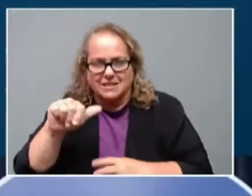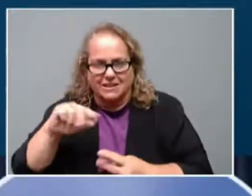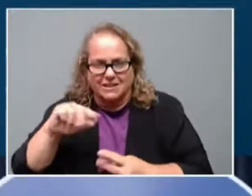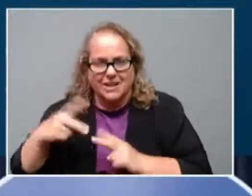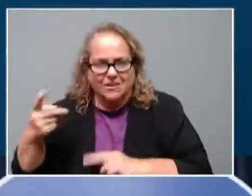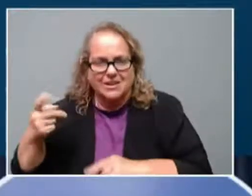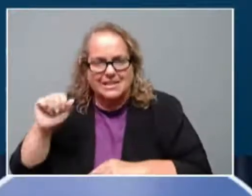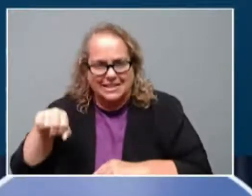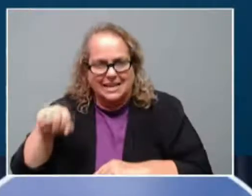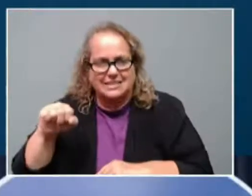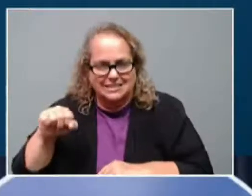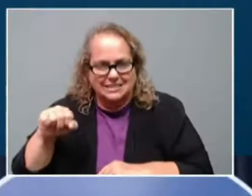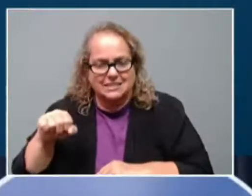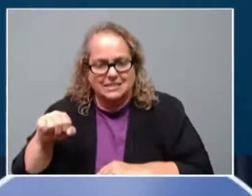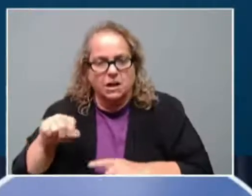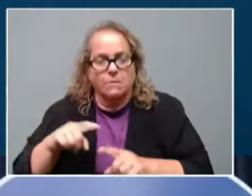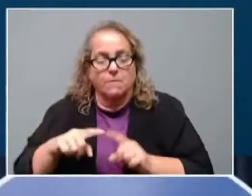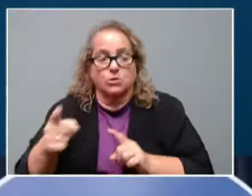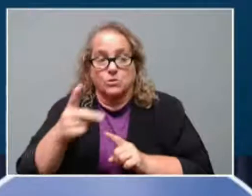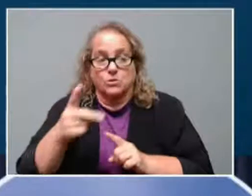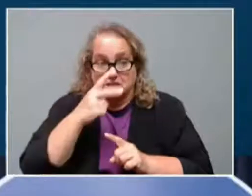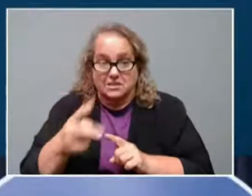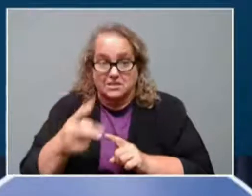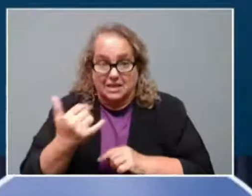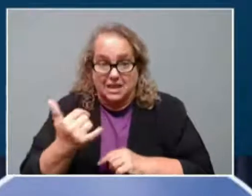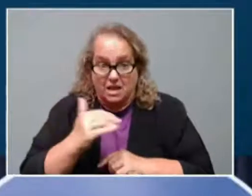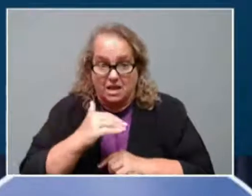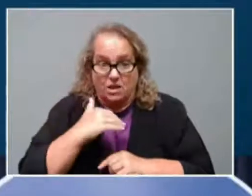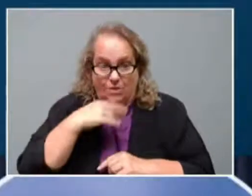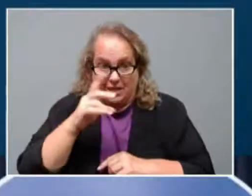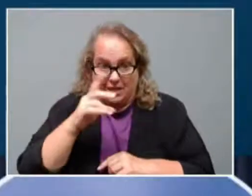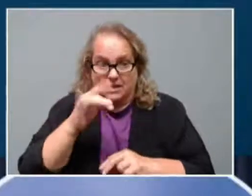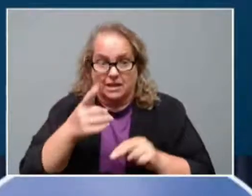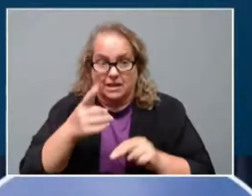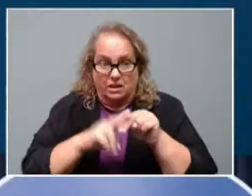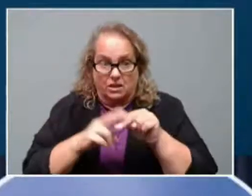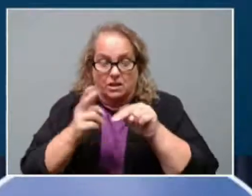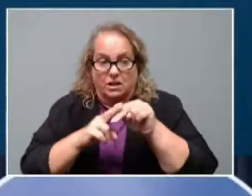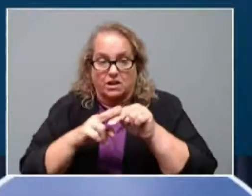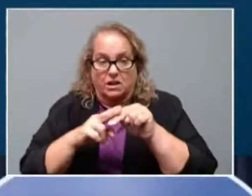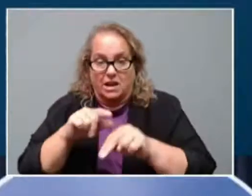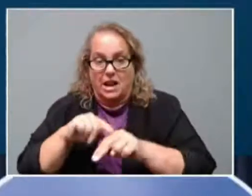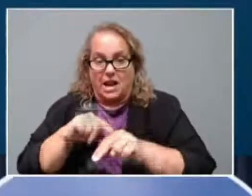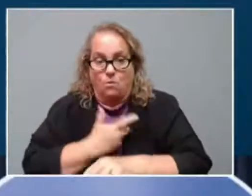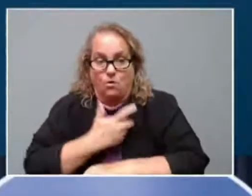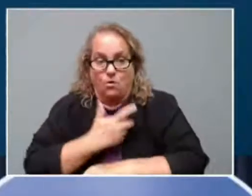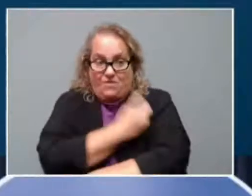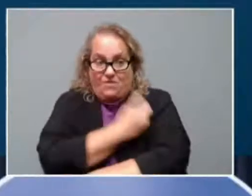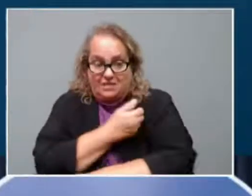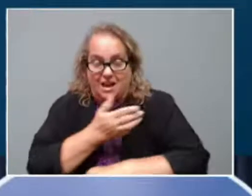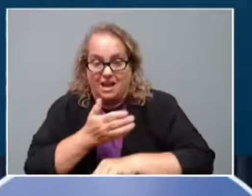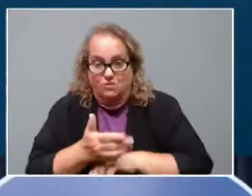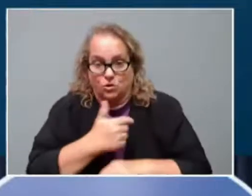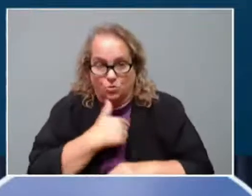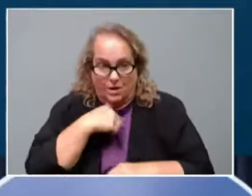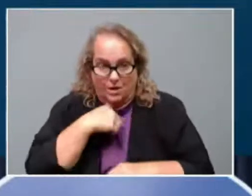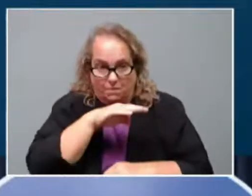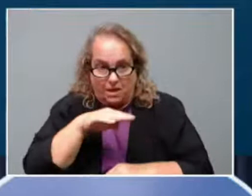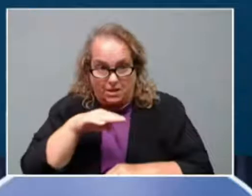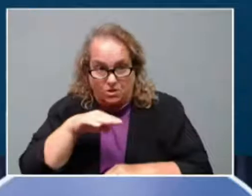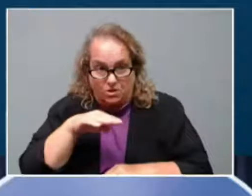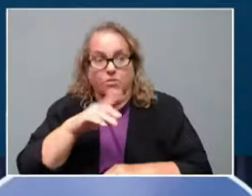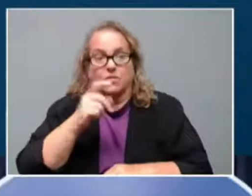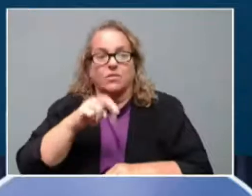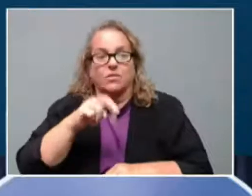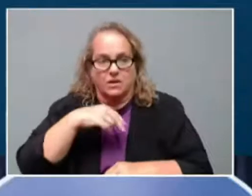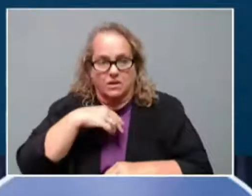also see over time, though we did increase for a little while in our vaccines after we'd kind of plateaued, which I think explains a little bit of